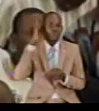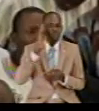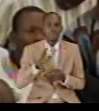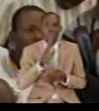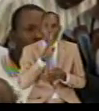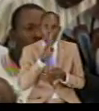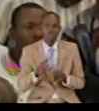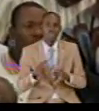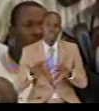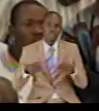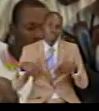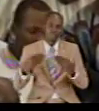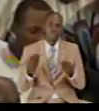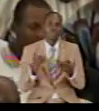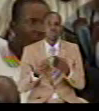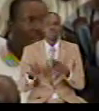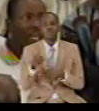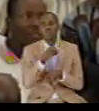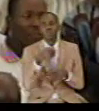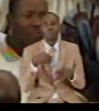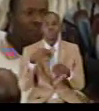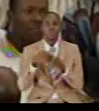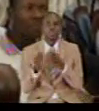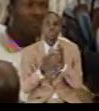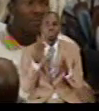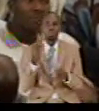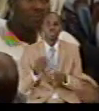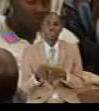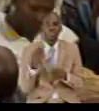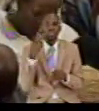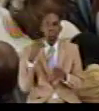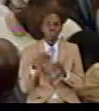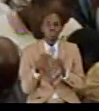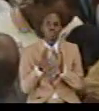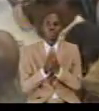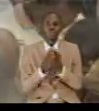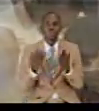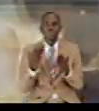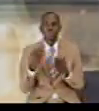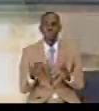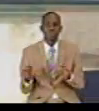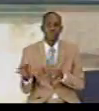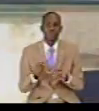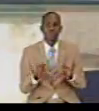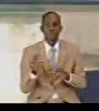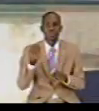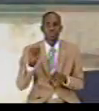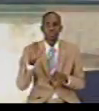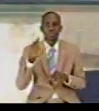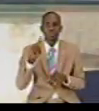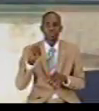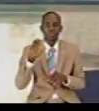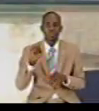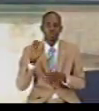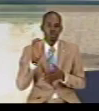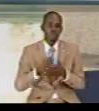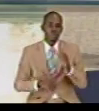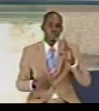Holy Ghost will be given. Look at Acts chapter 2. Acts chapter